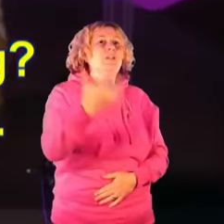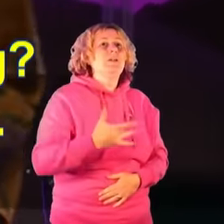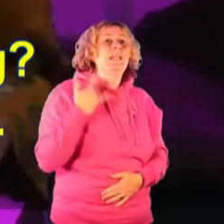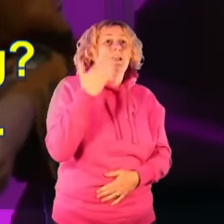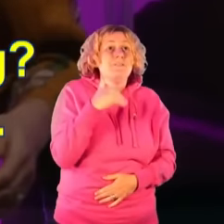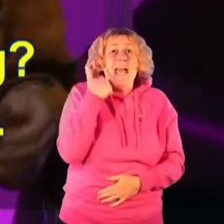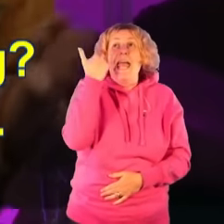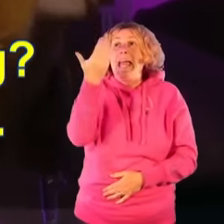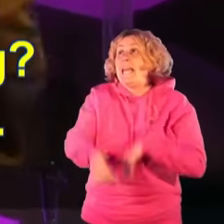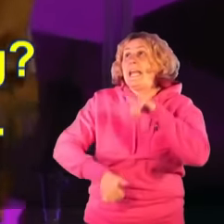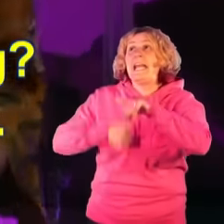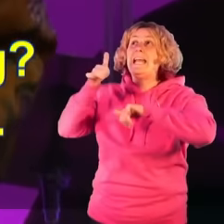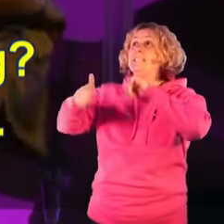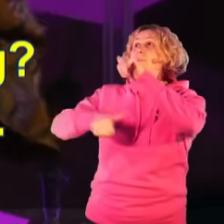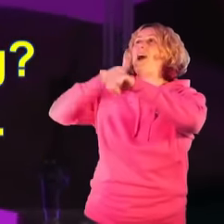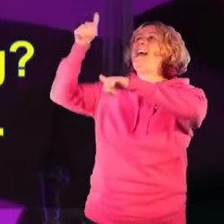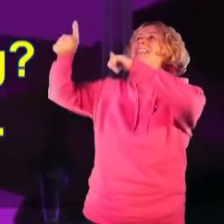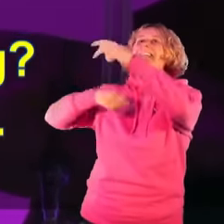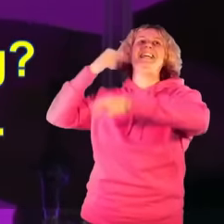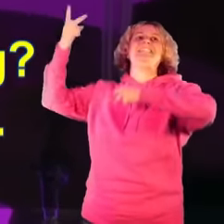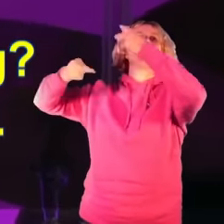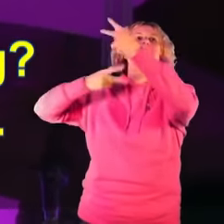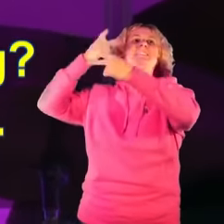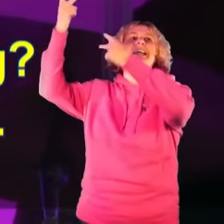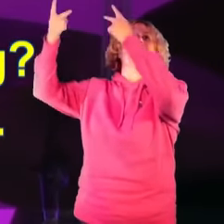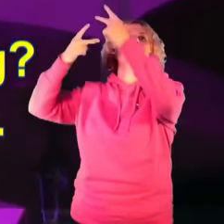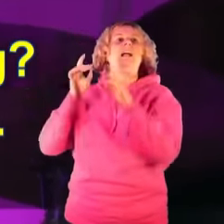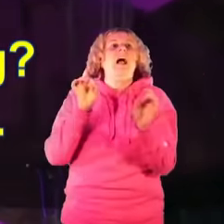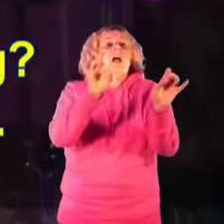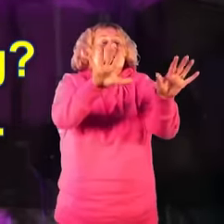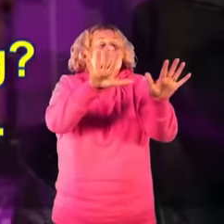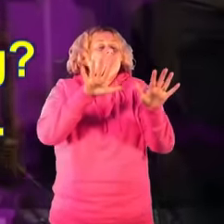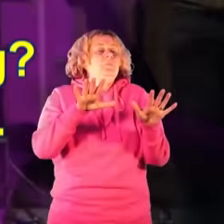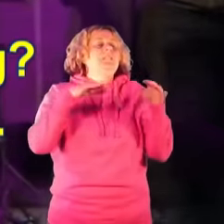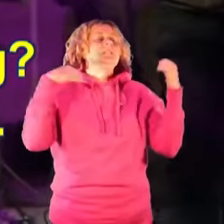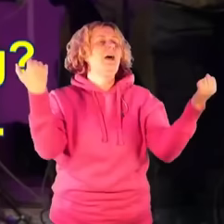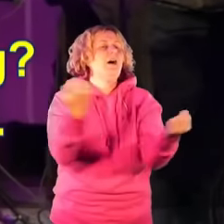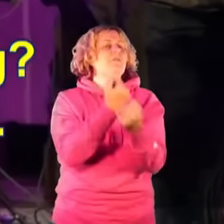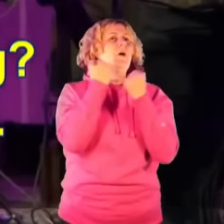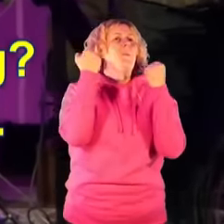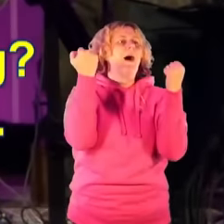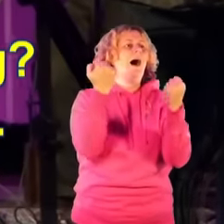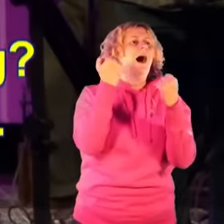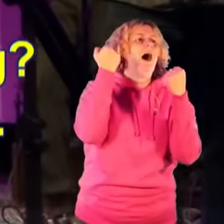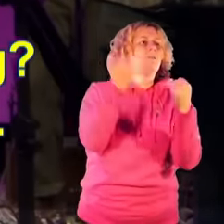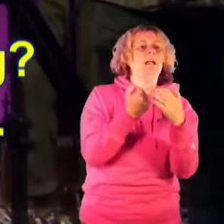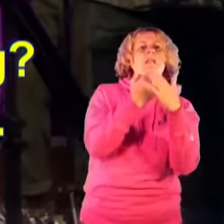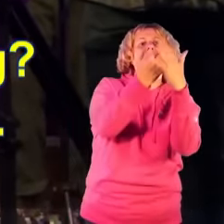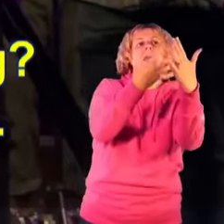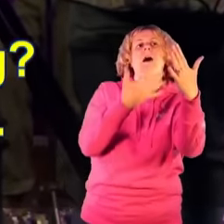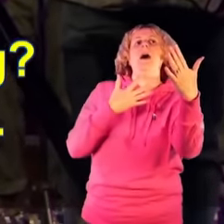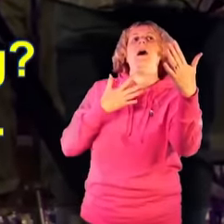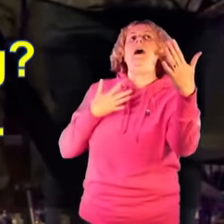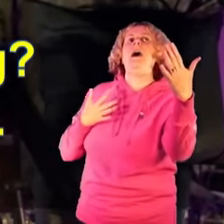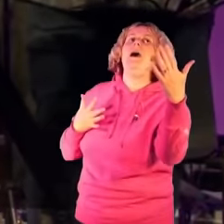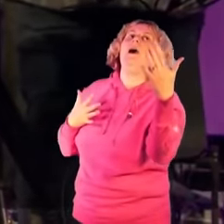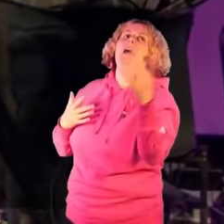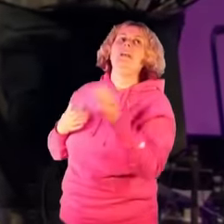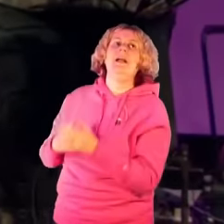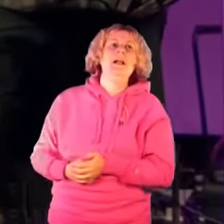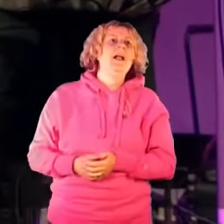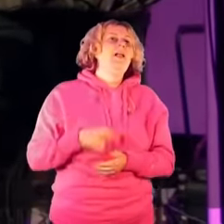Would you live daily His praises to sing? There's wonderful power in the